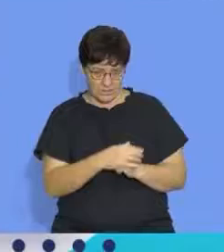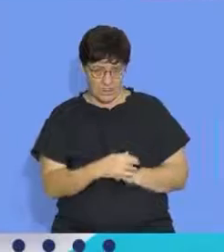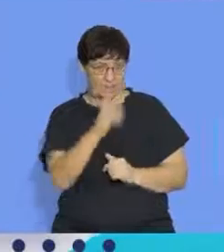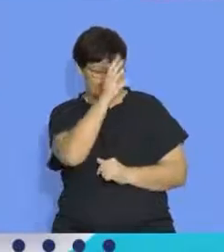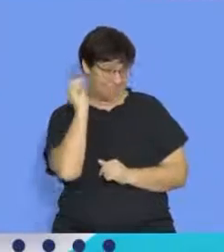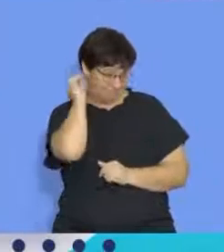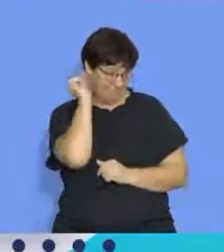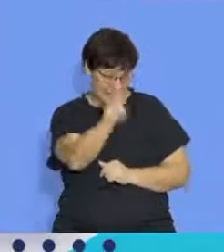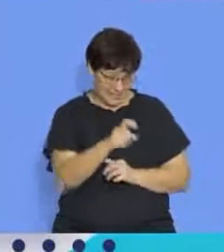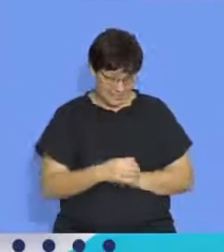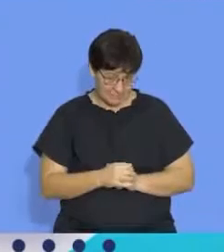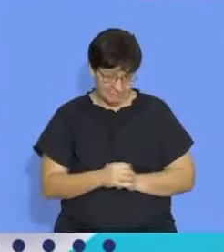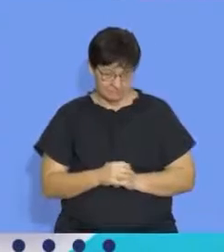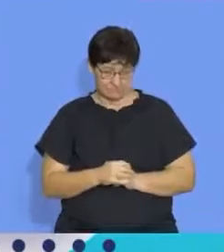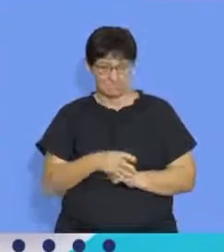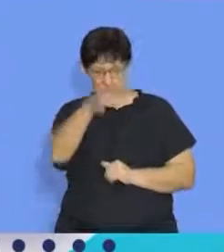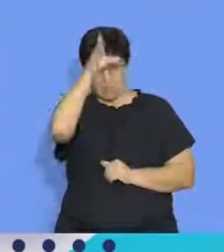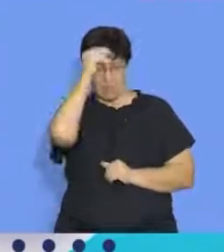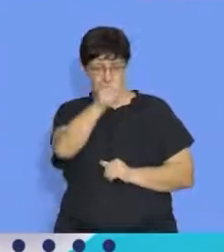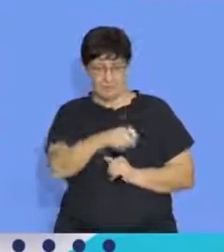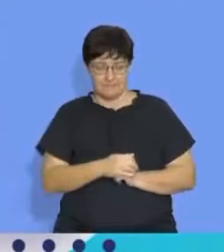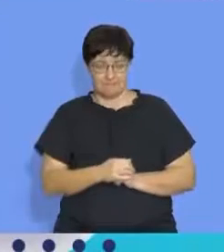them, okay, and you need to learn them.